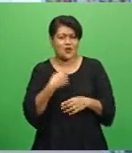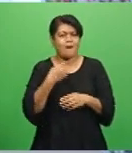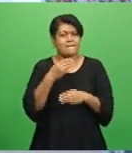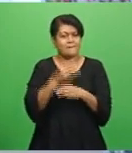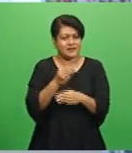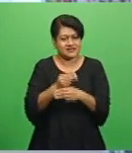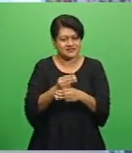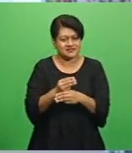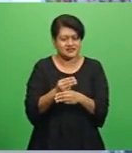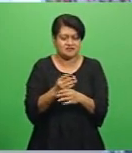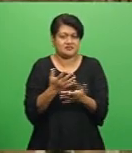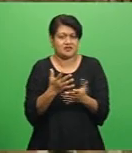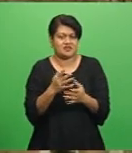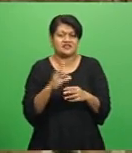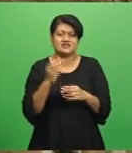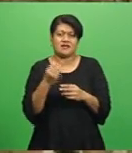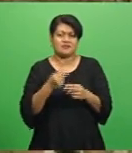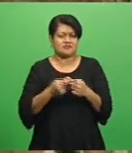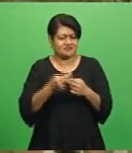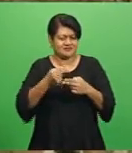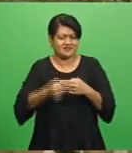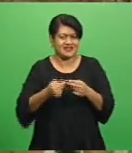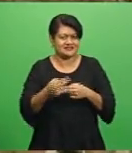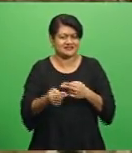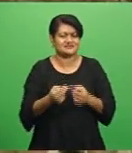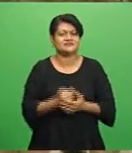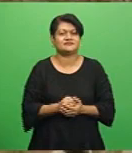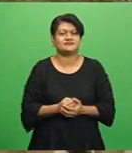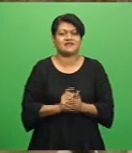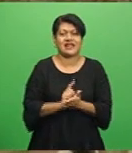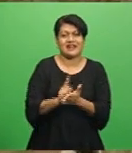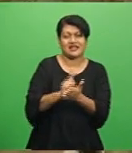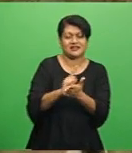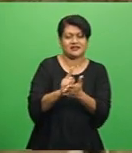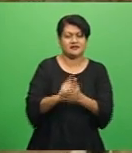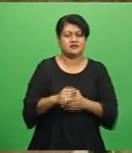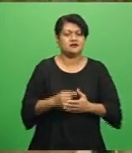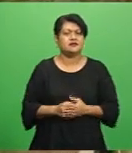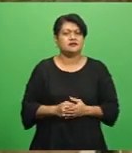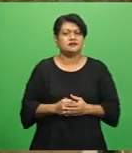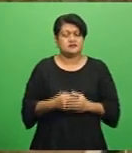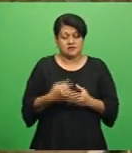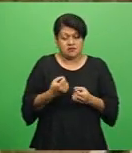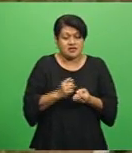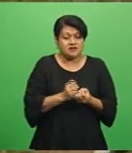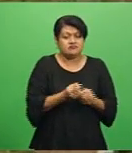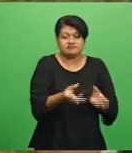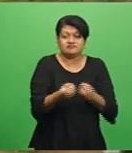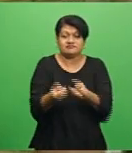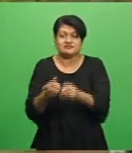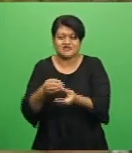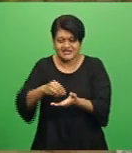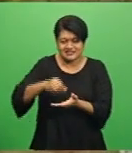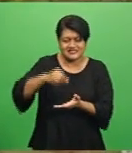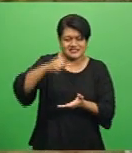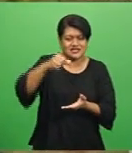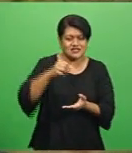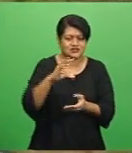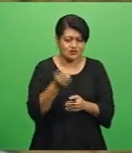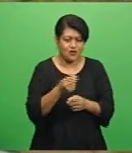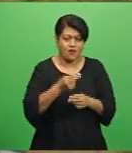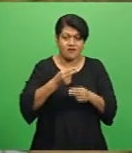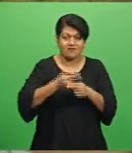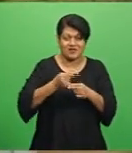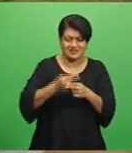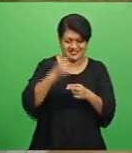have some crops thereafter. The Agriculture Ministry has already begun distributing seedlings and other essentials so that those affected